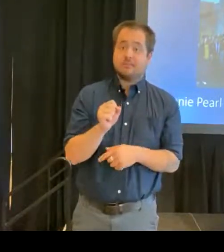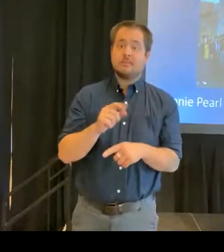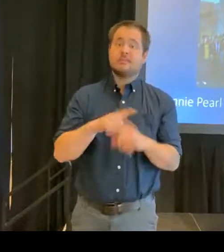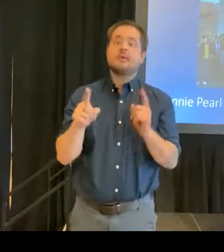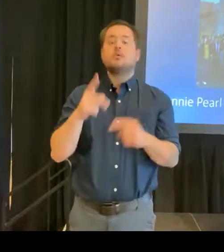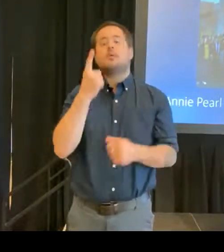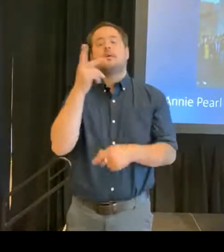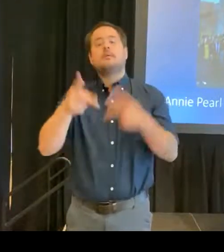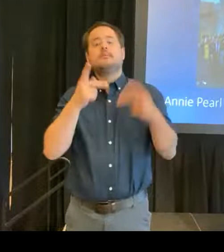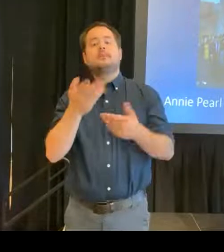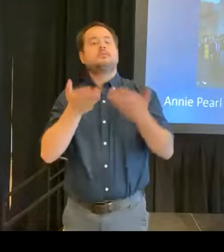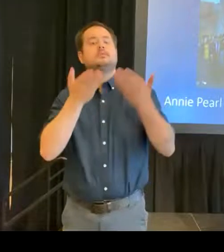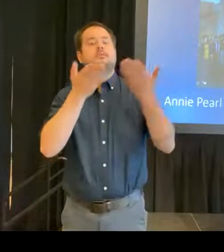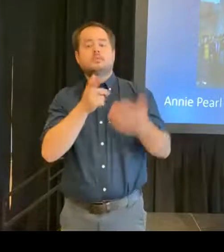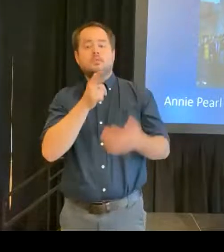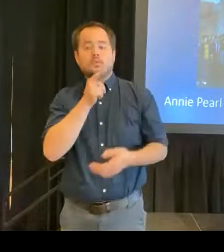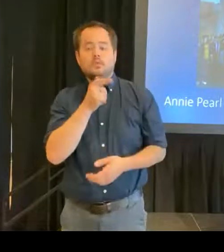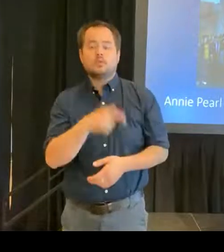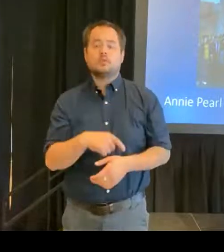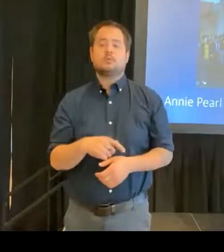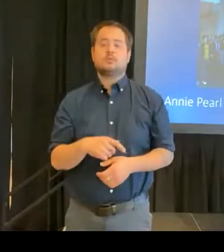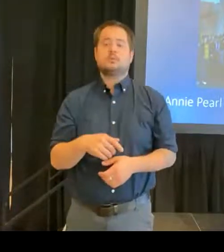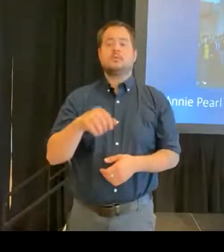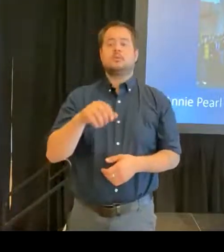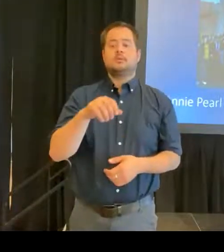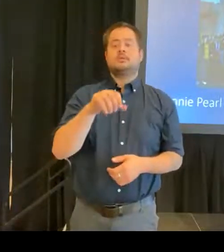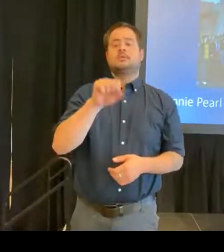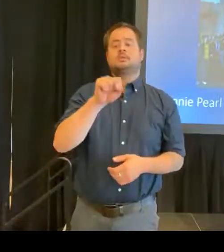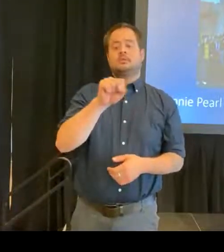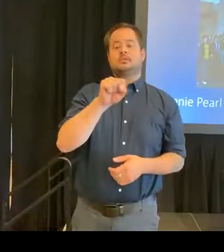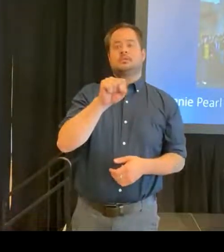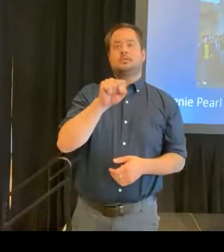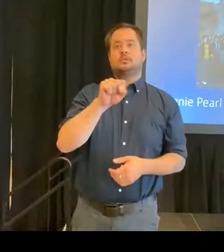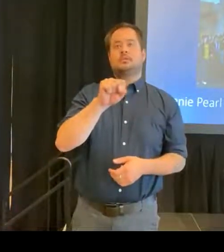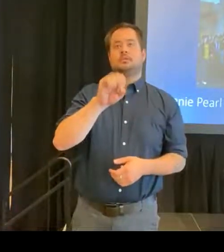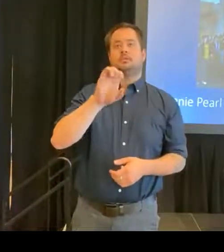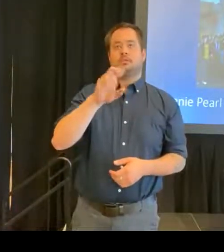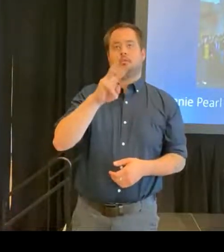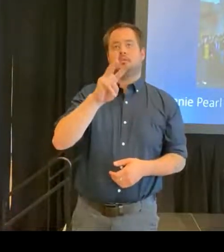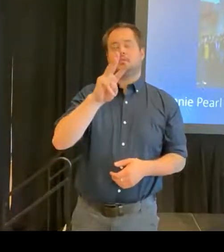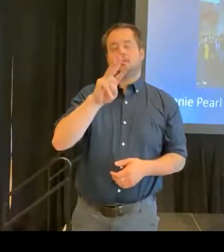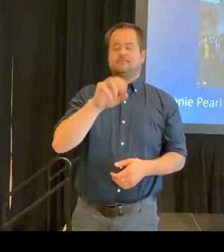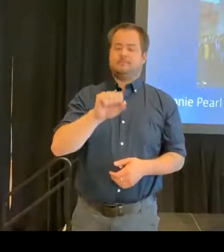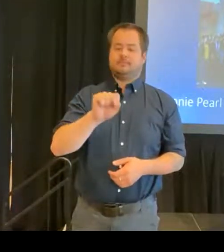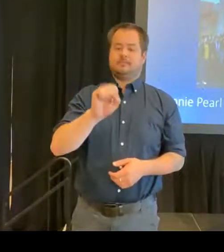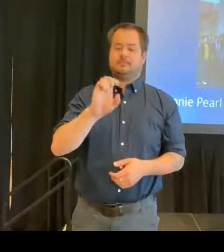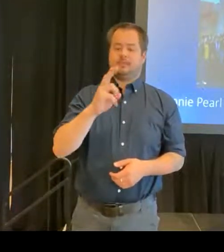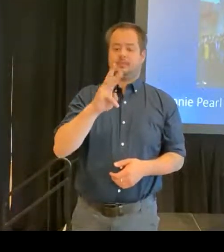suggested? Compton Sherman Williams.